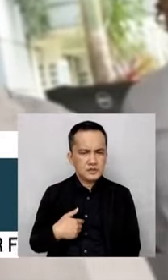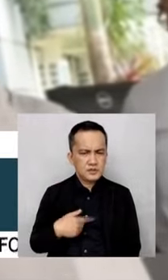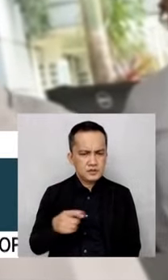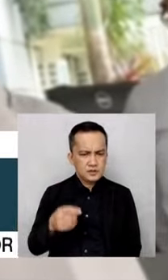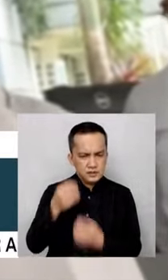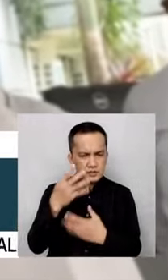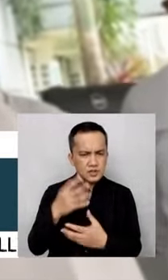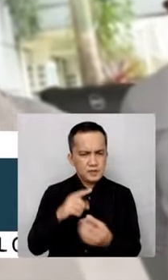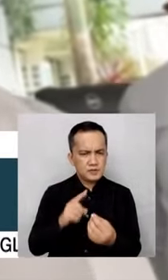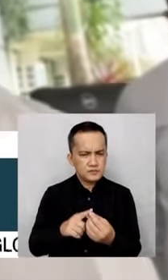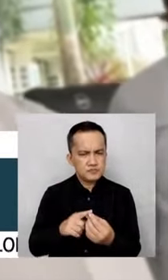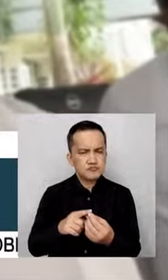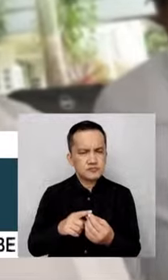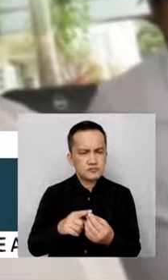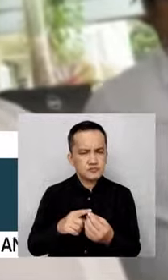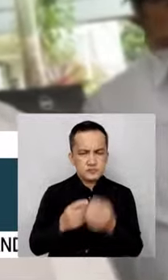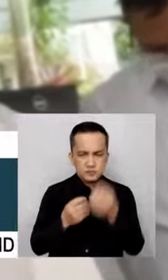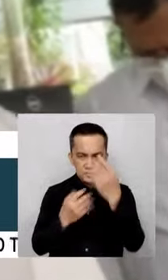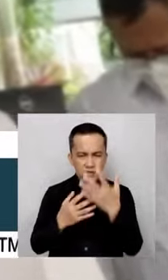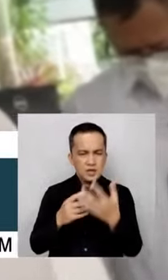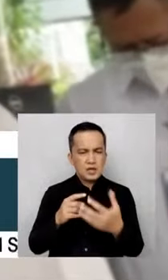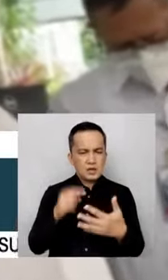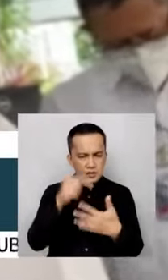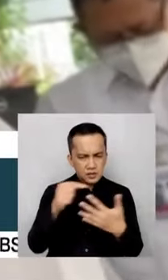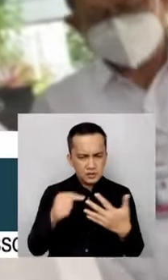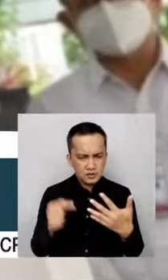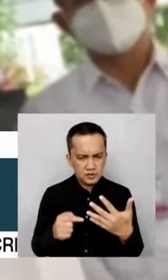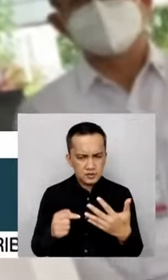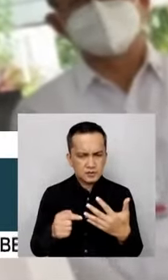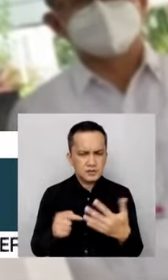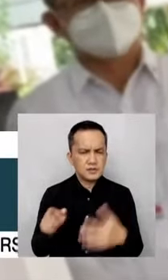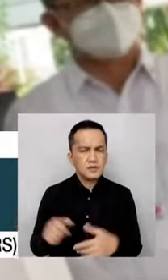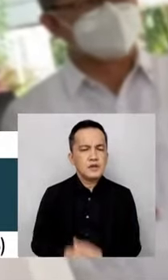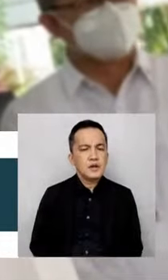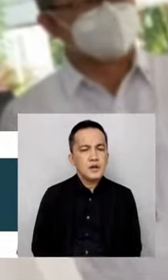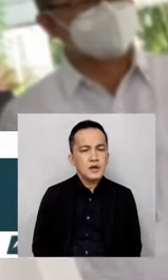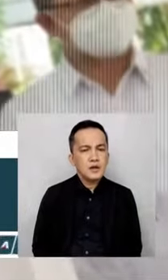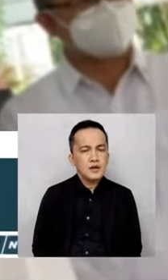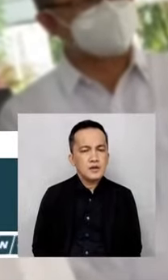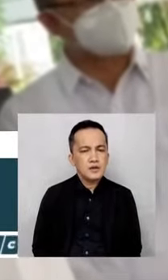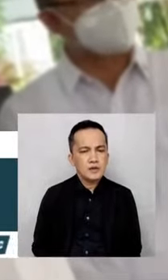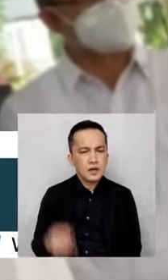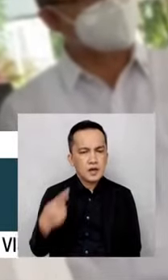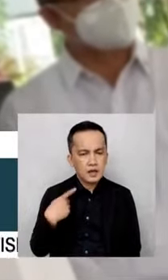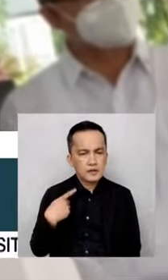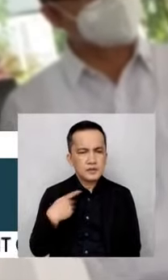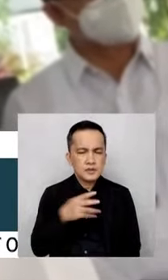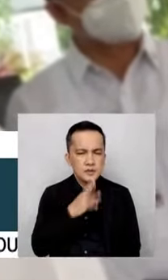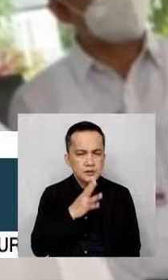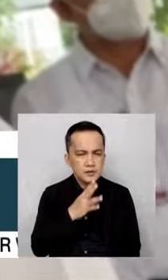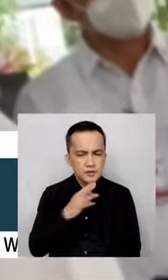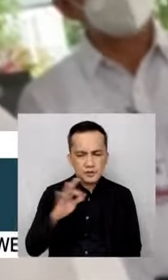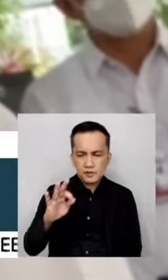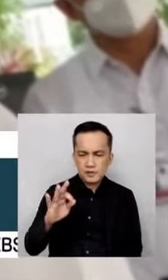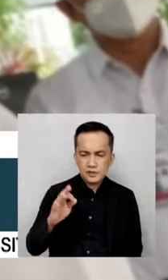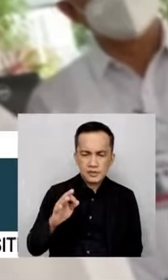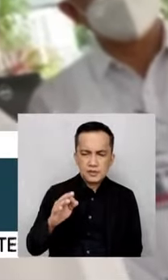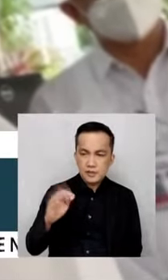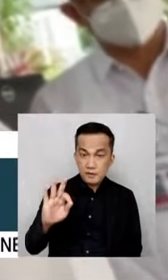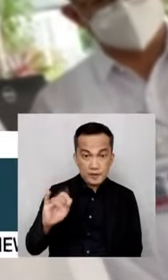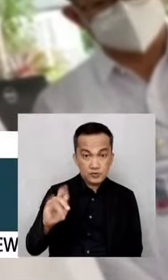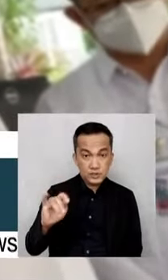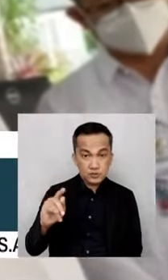I was having sama parang exit briefings with Chair Faustino. Chair Faustino. And the